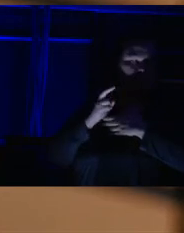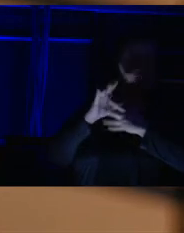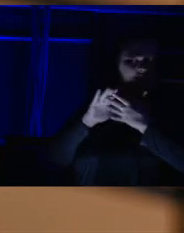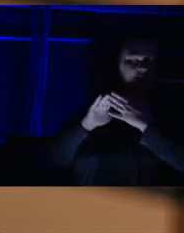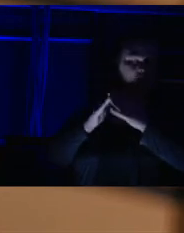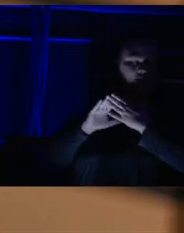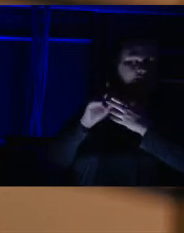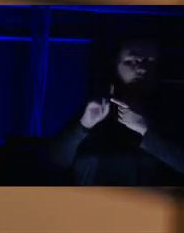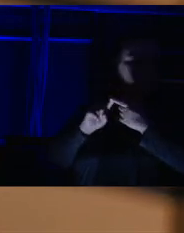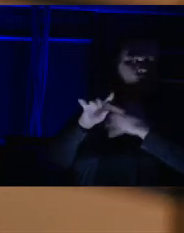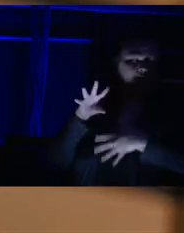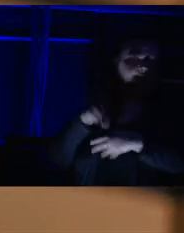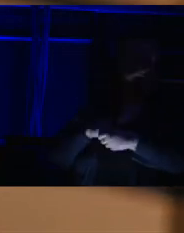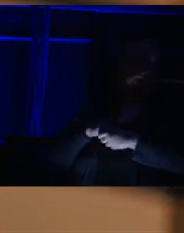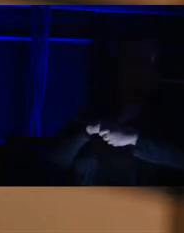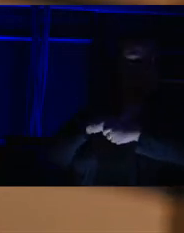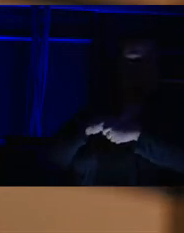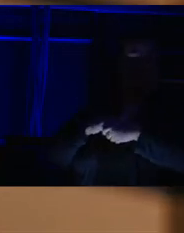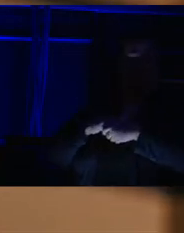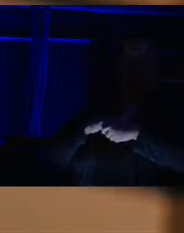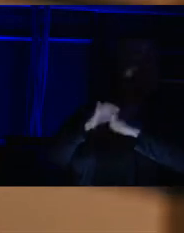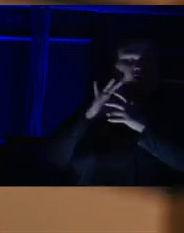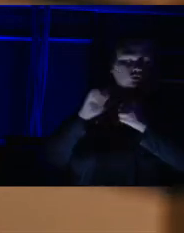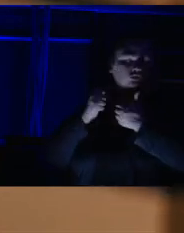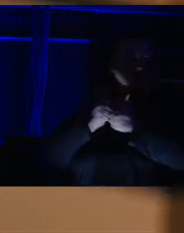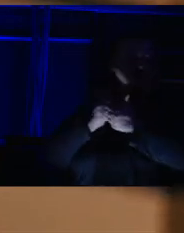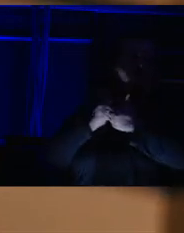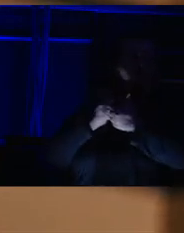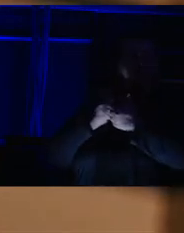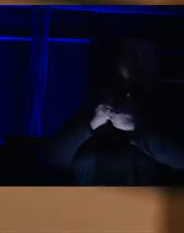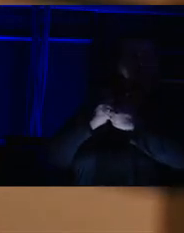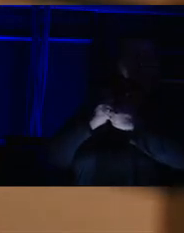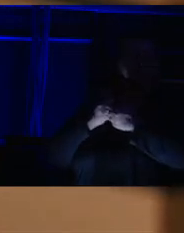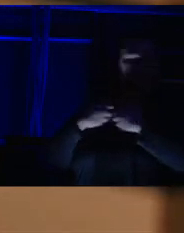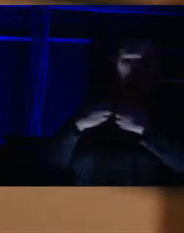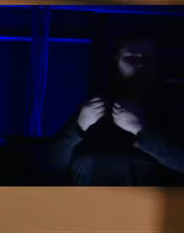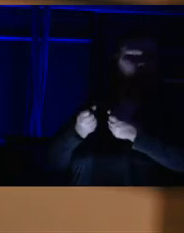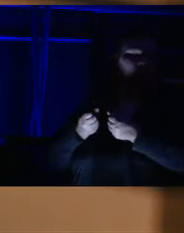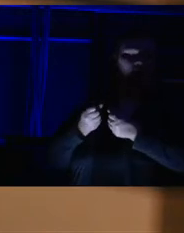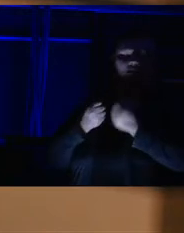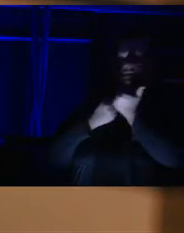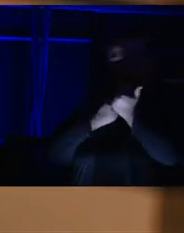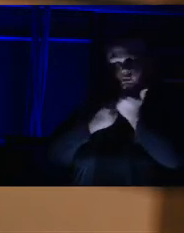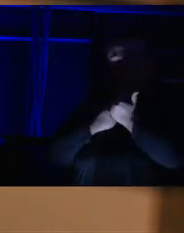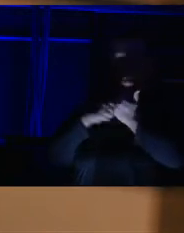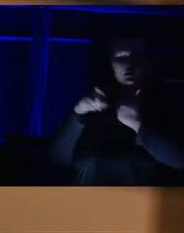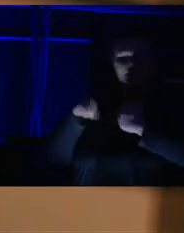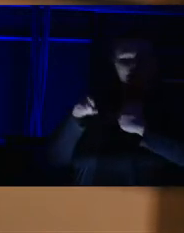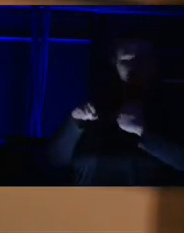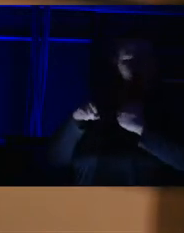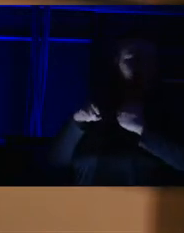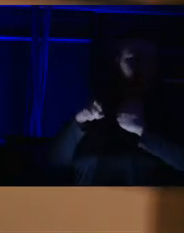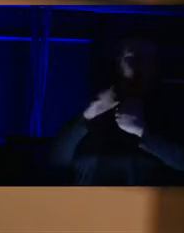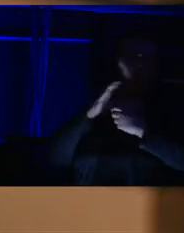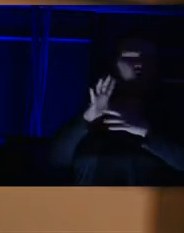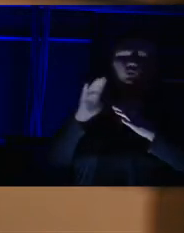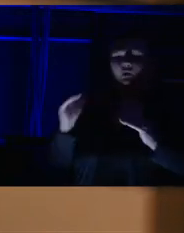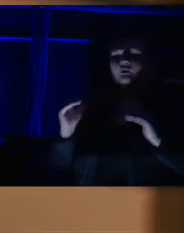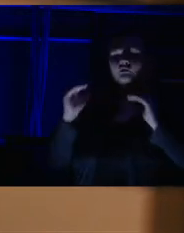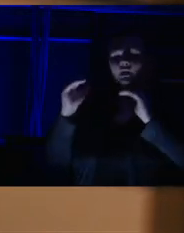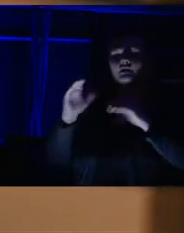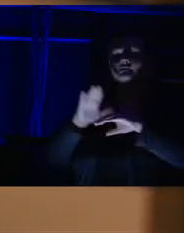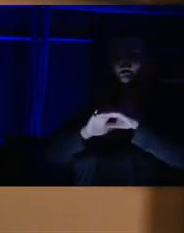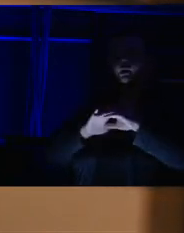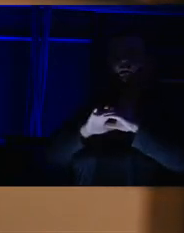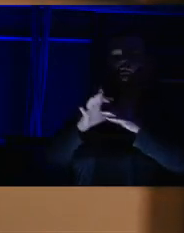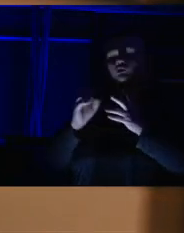community to engage, to challenge when called for, to support when necessary, to advance always,